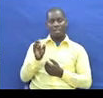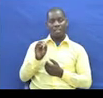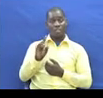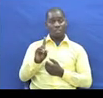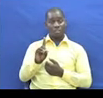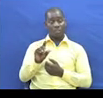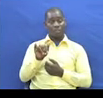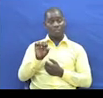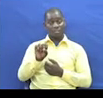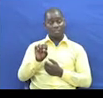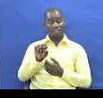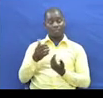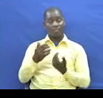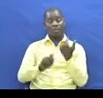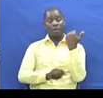representation